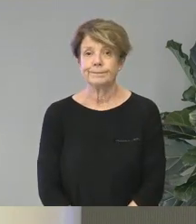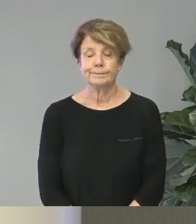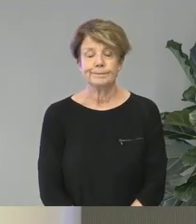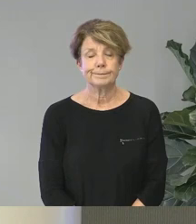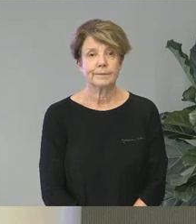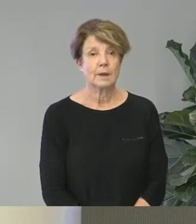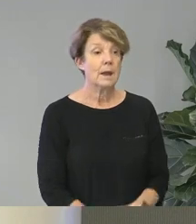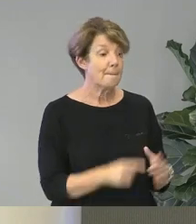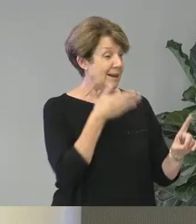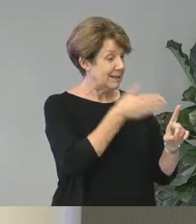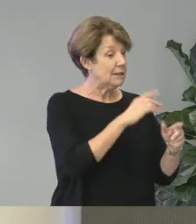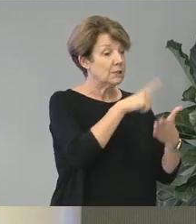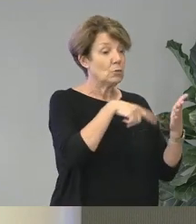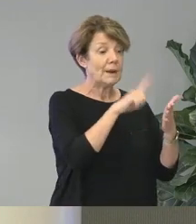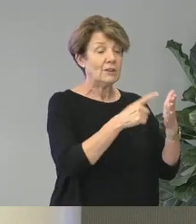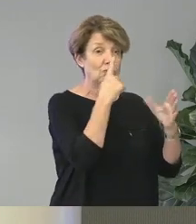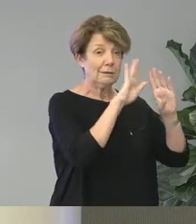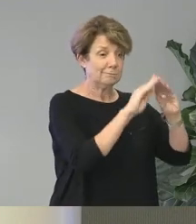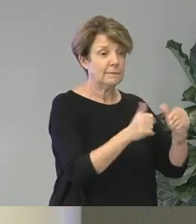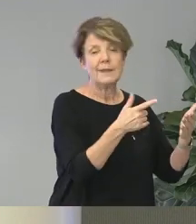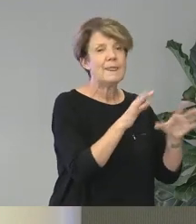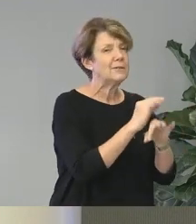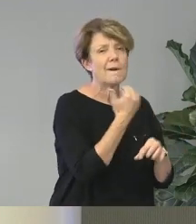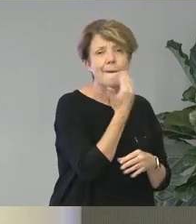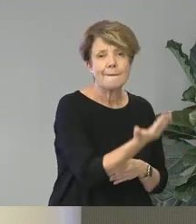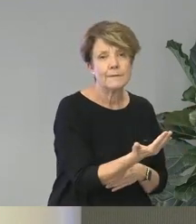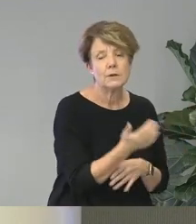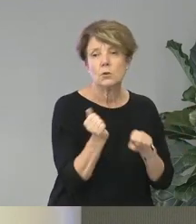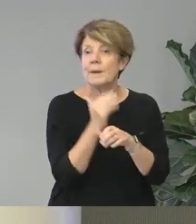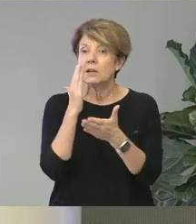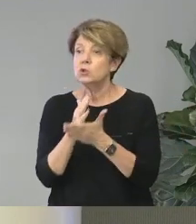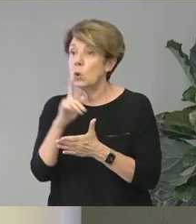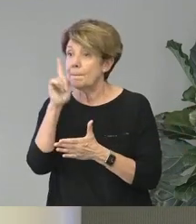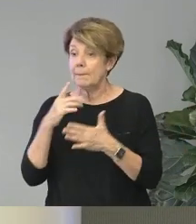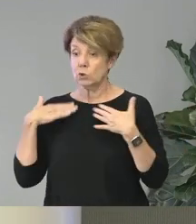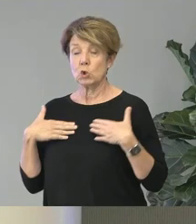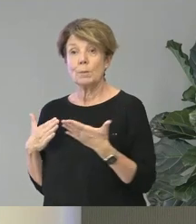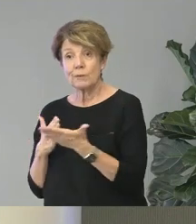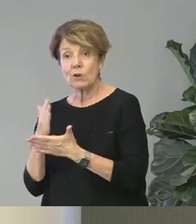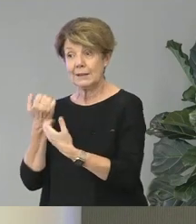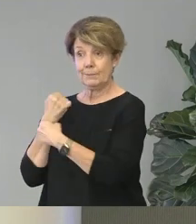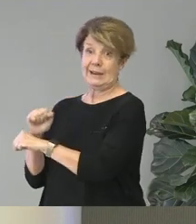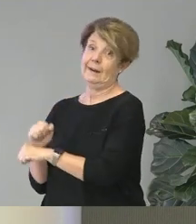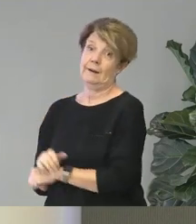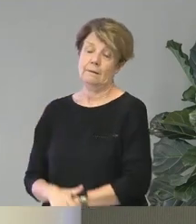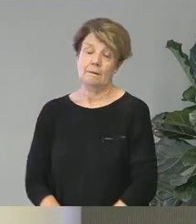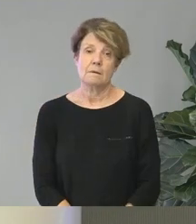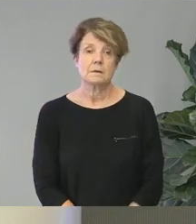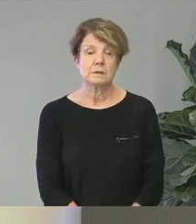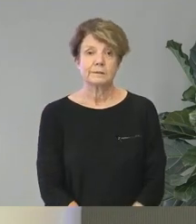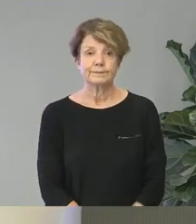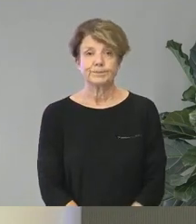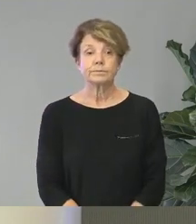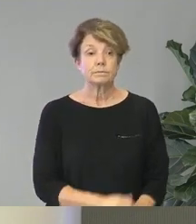But addressing discrimination alone is not enough to ensure that people's human rights are protected.